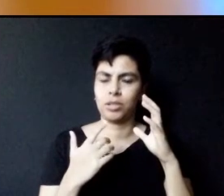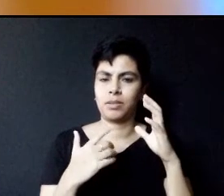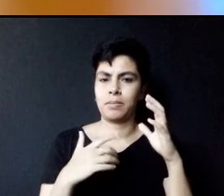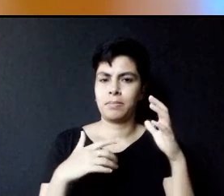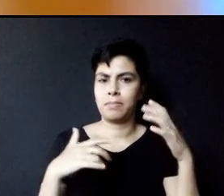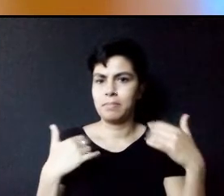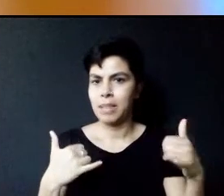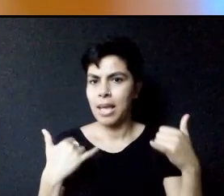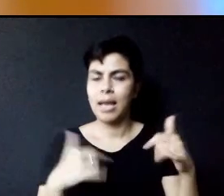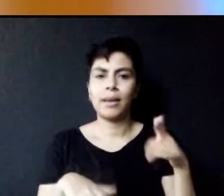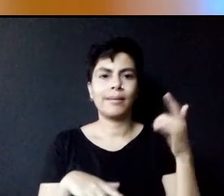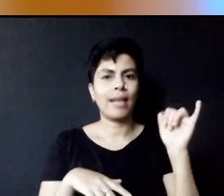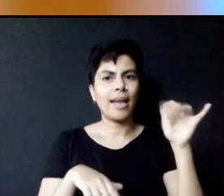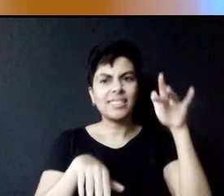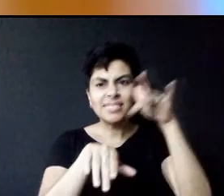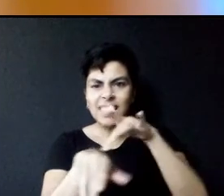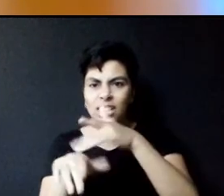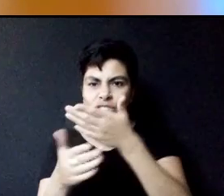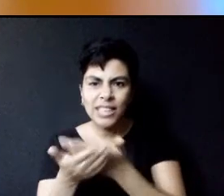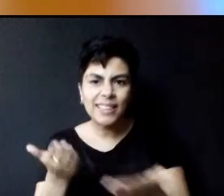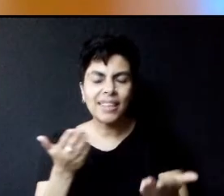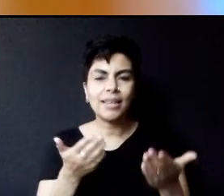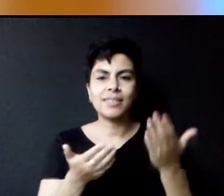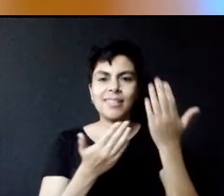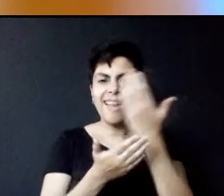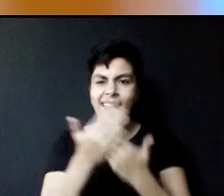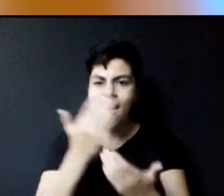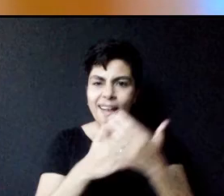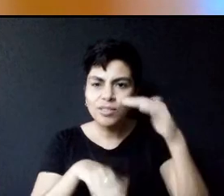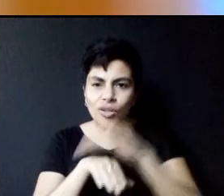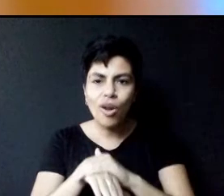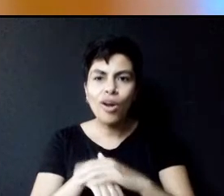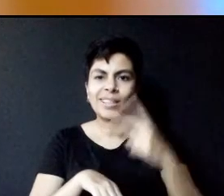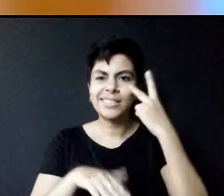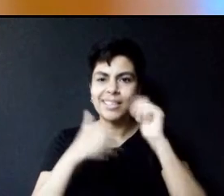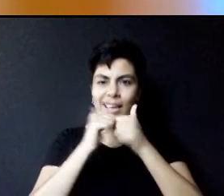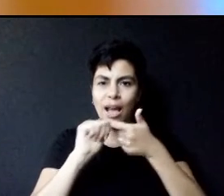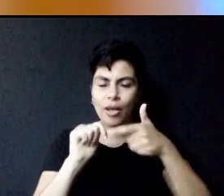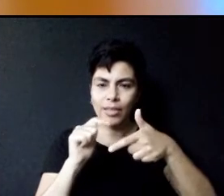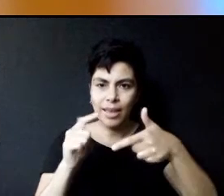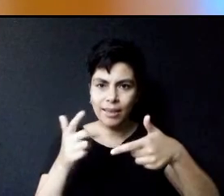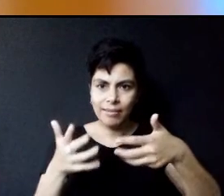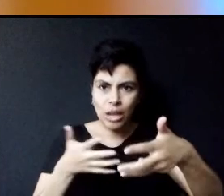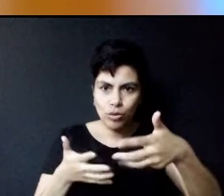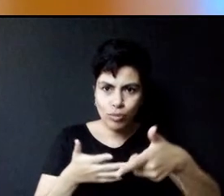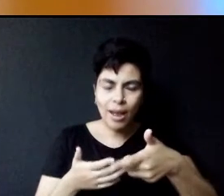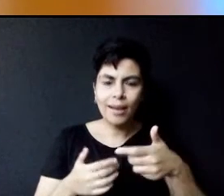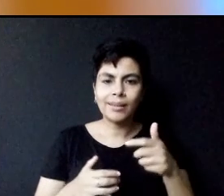exploration, the play, getting their hands on things, seeing how they interact.